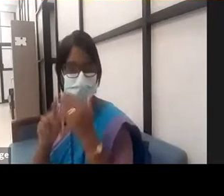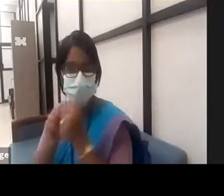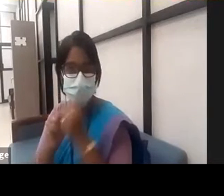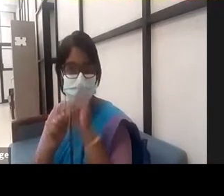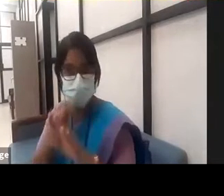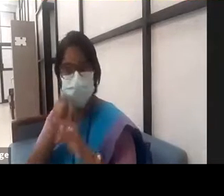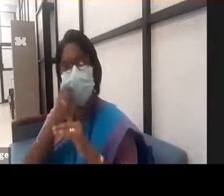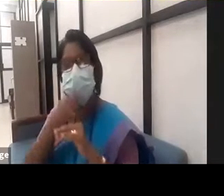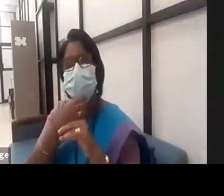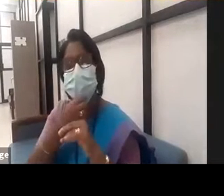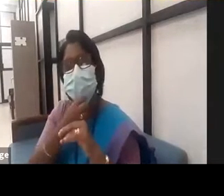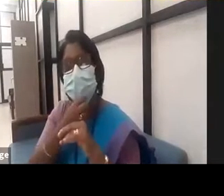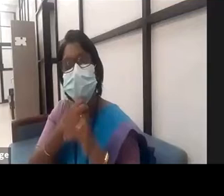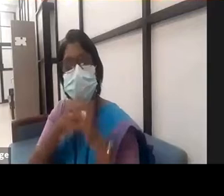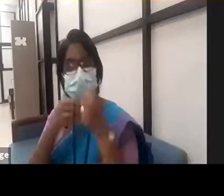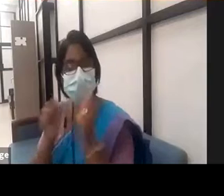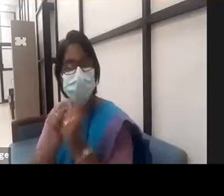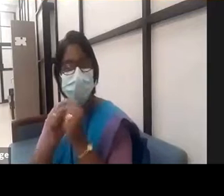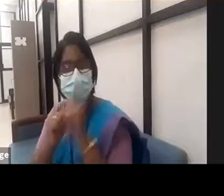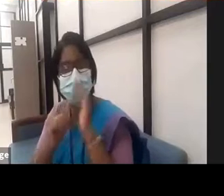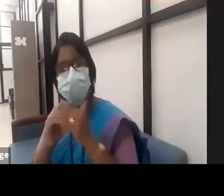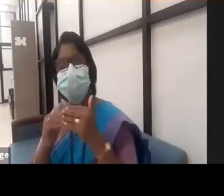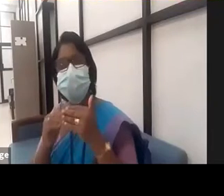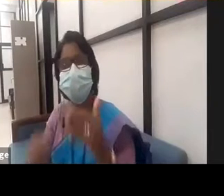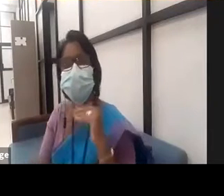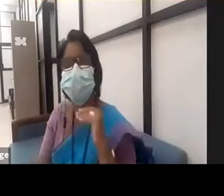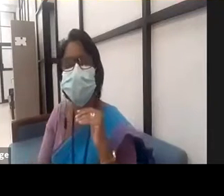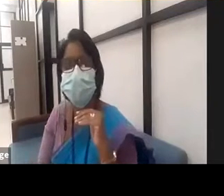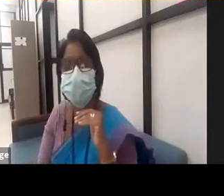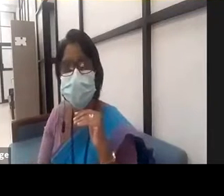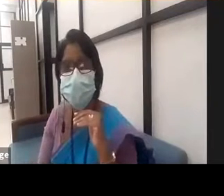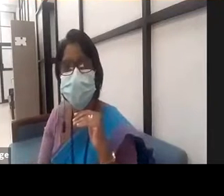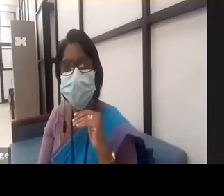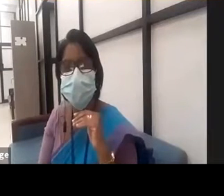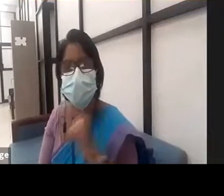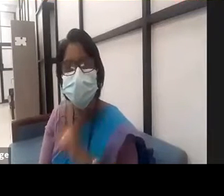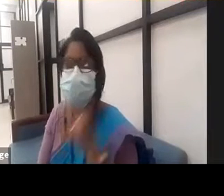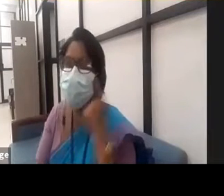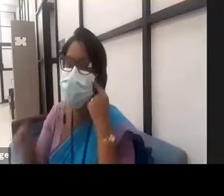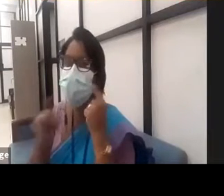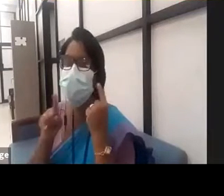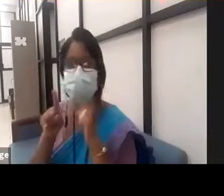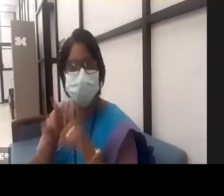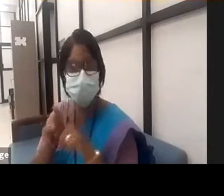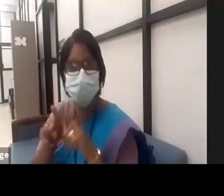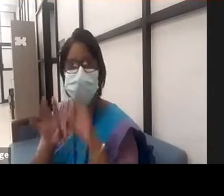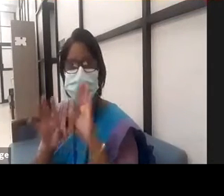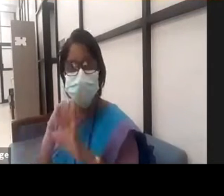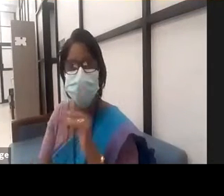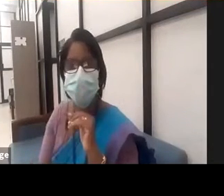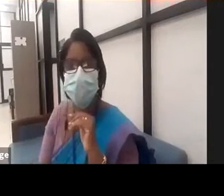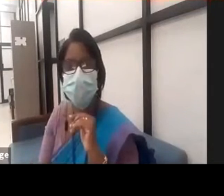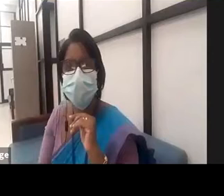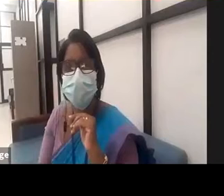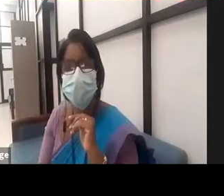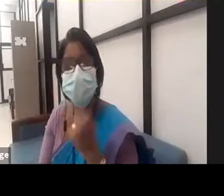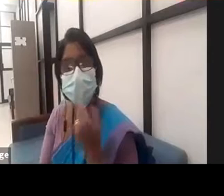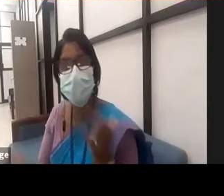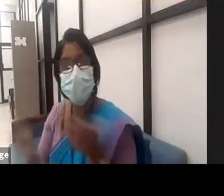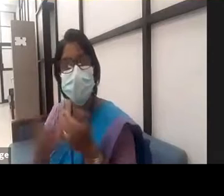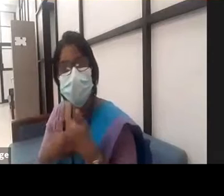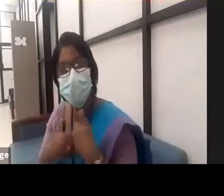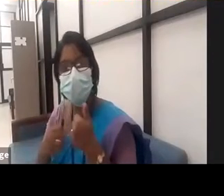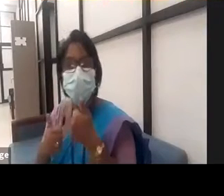we've all been challenged we are unable to perform the best we can, but we are very hopeful